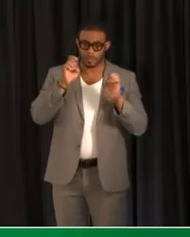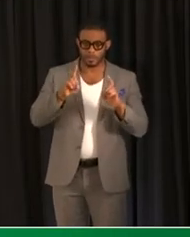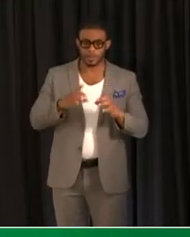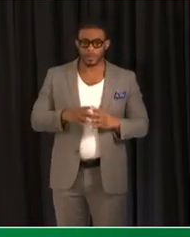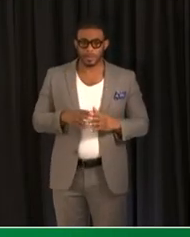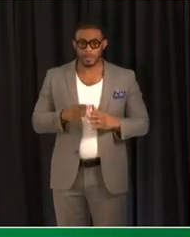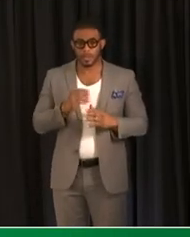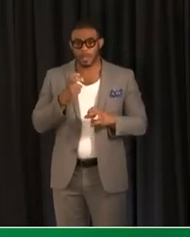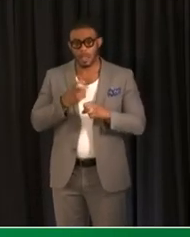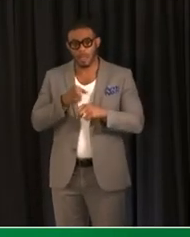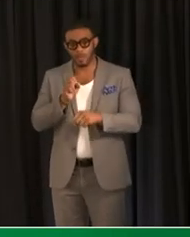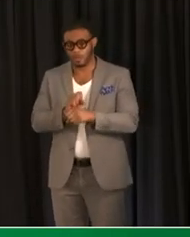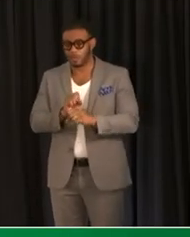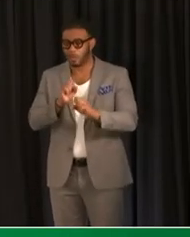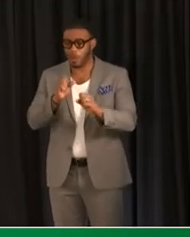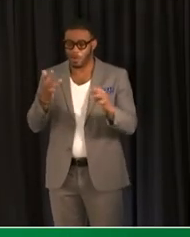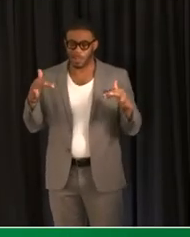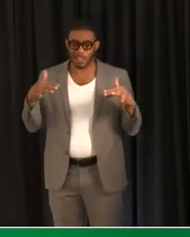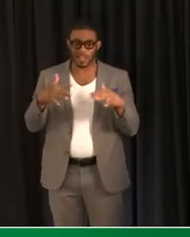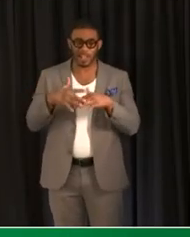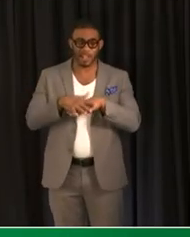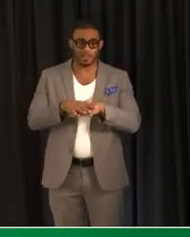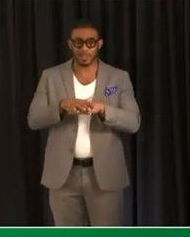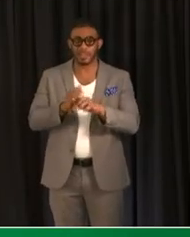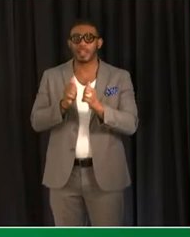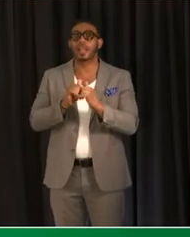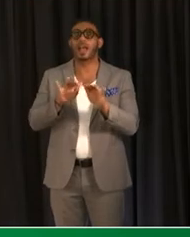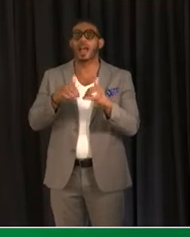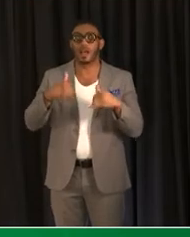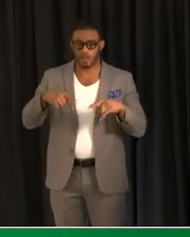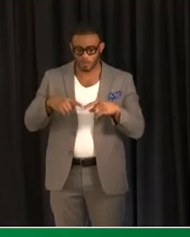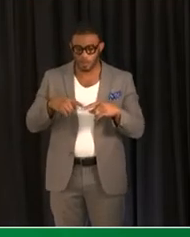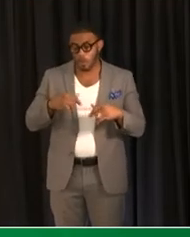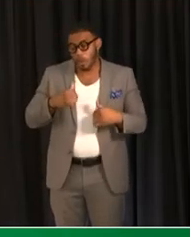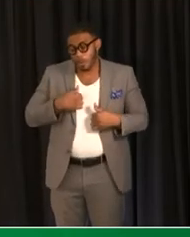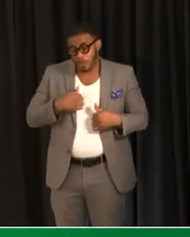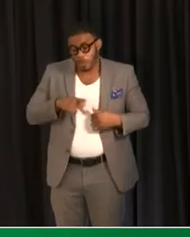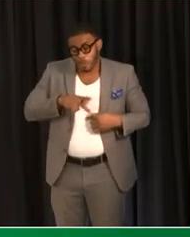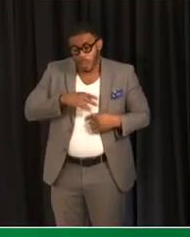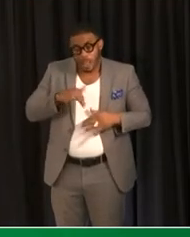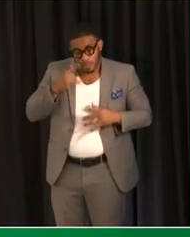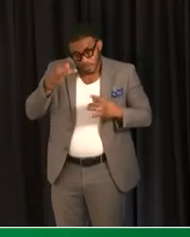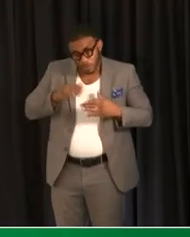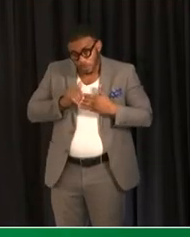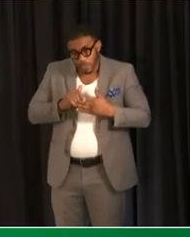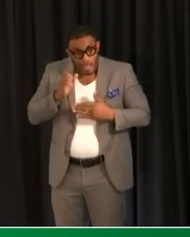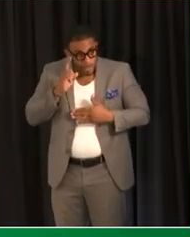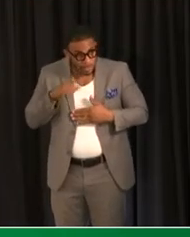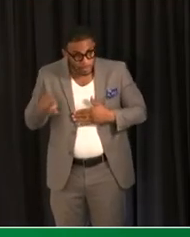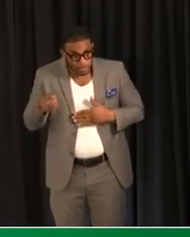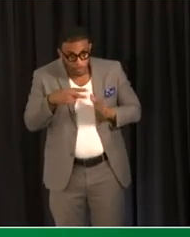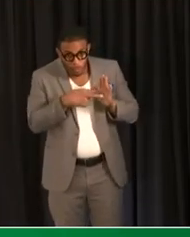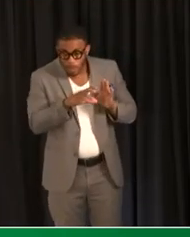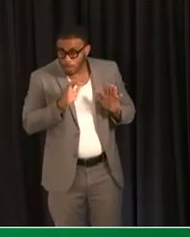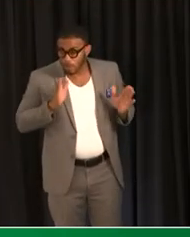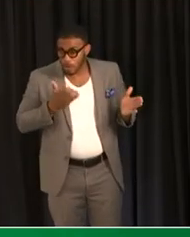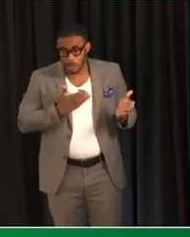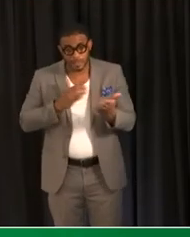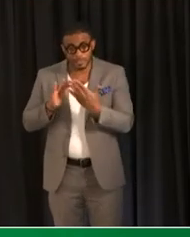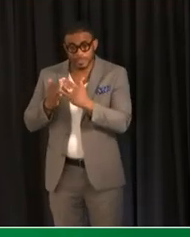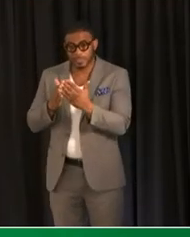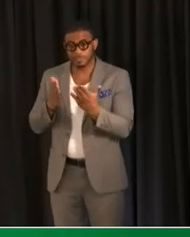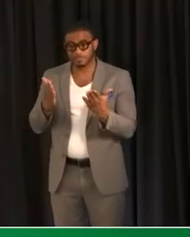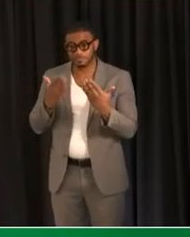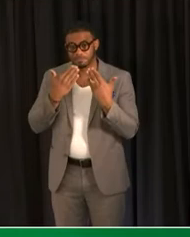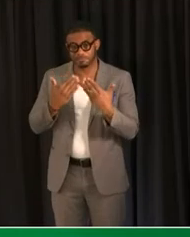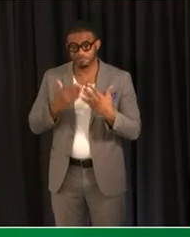of education and hard work coming together is how I've decided to lead, and I think is reflective